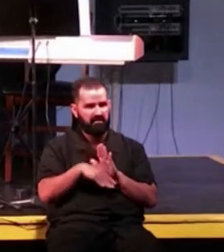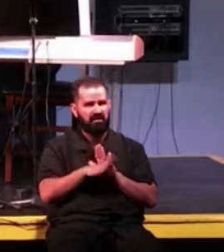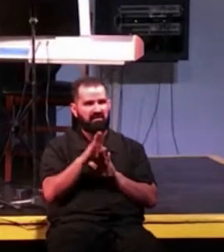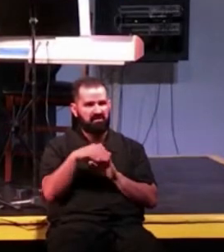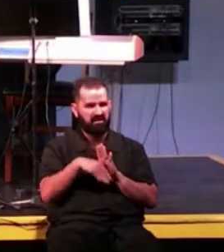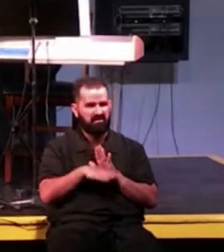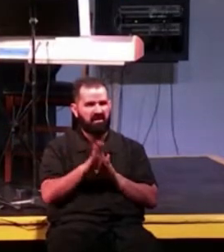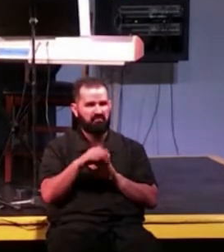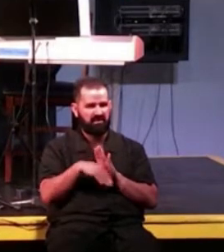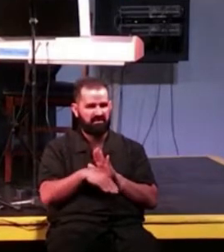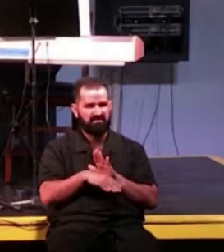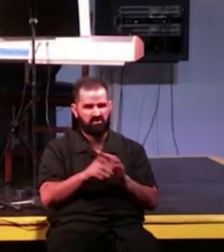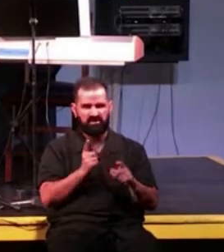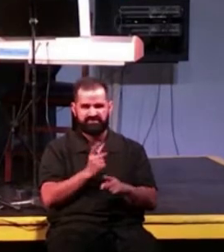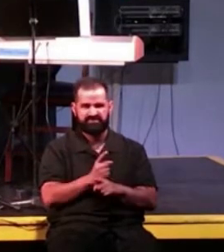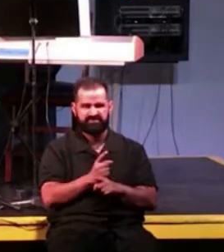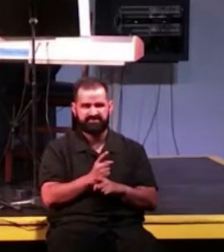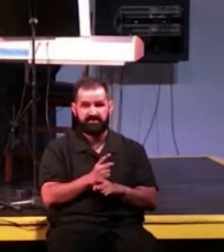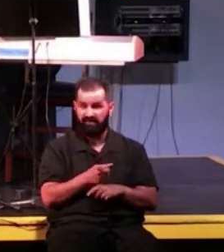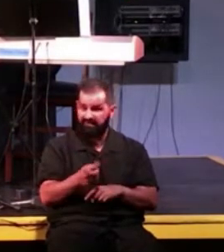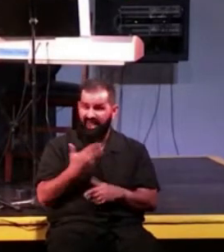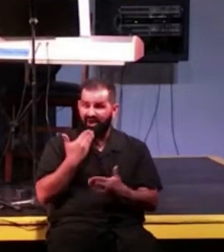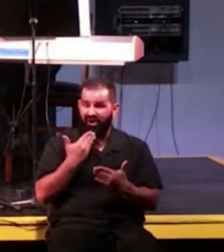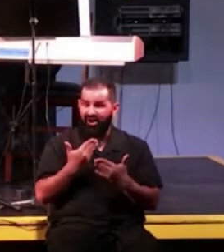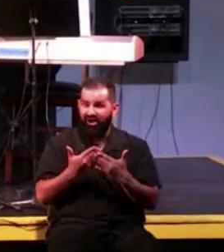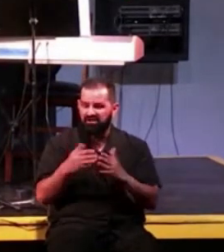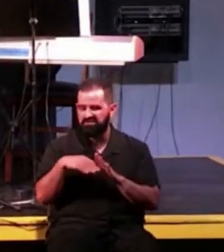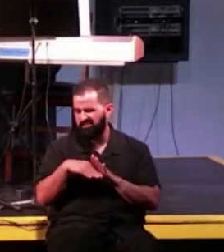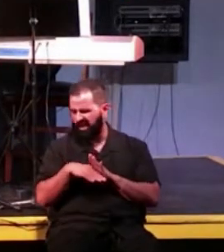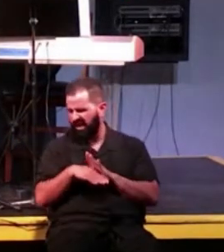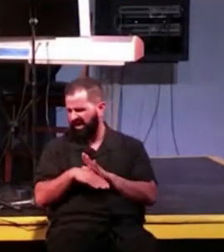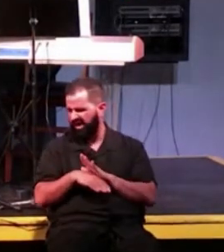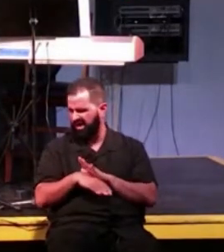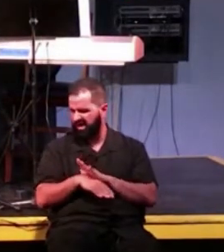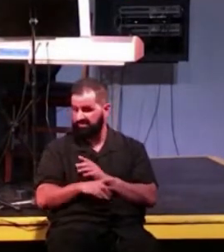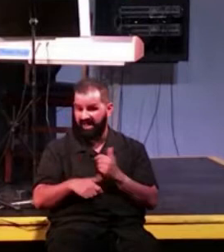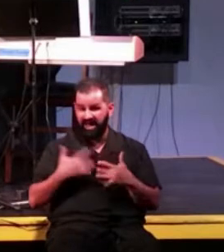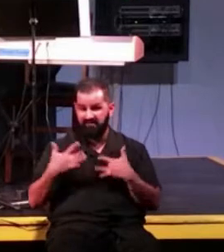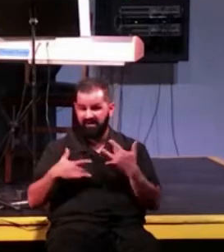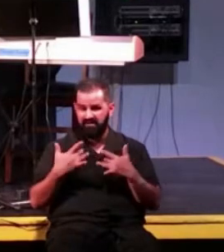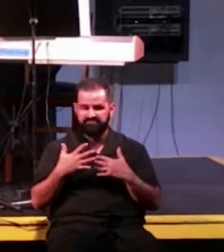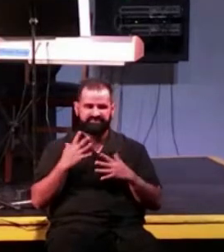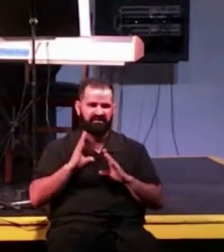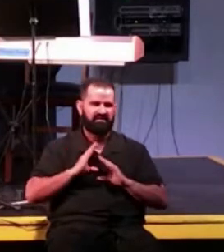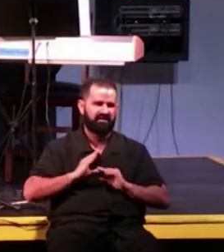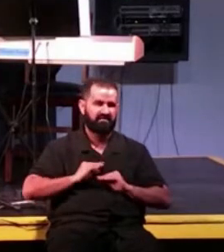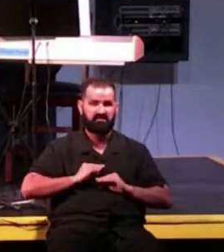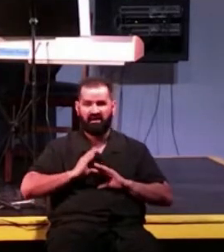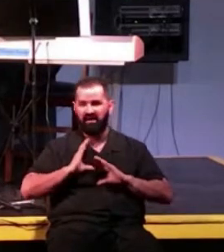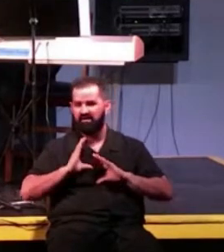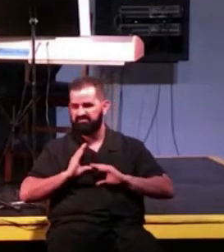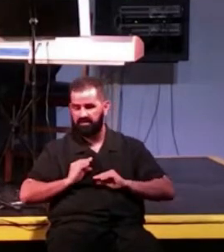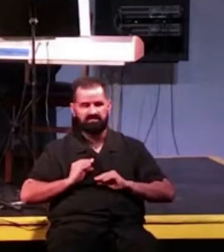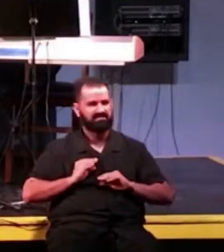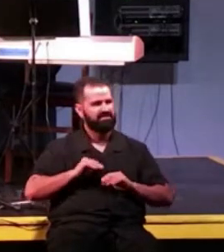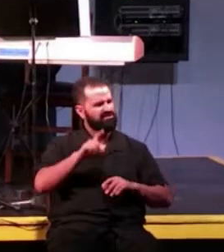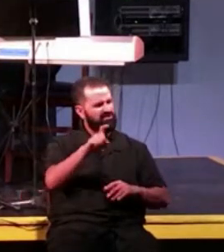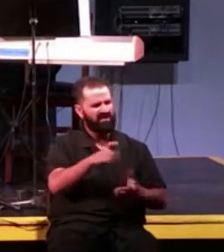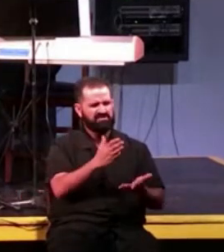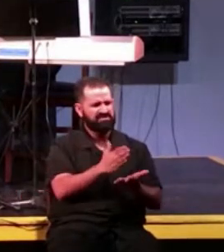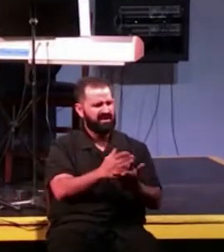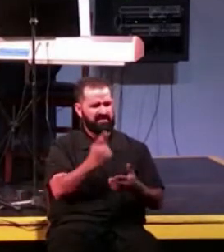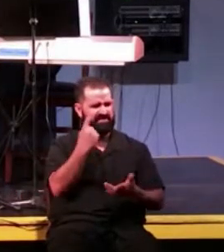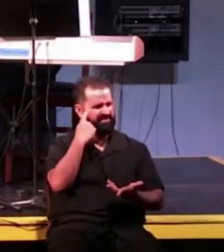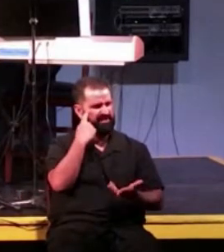bad. Man, this is good. Oh, that was bad. We gotta stop thinking